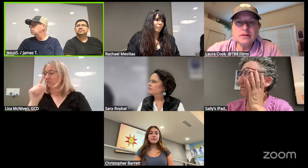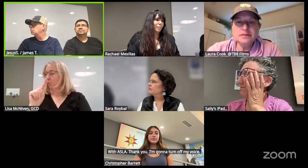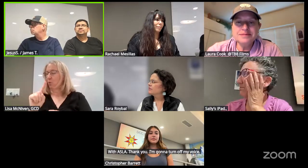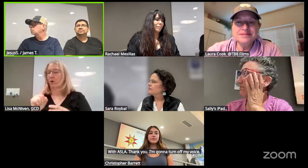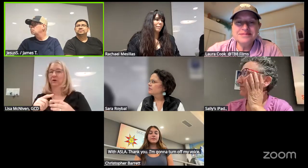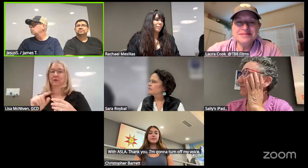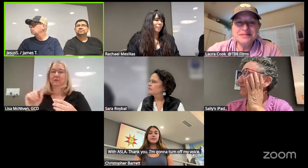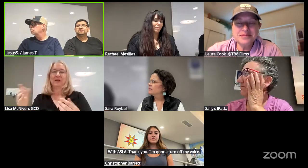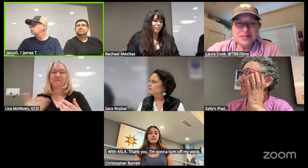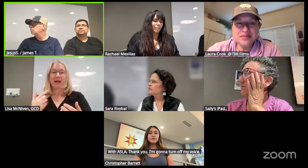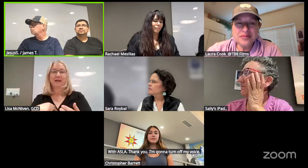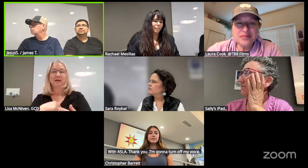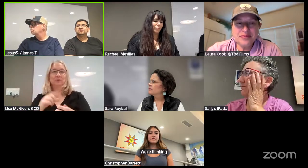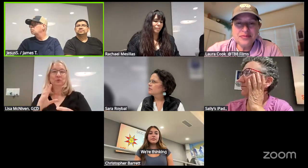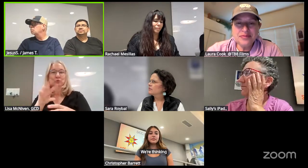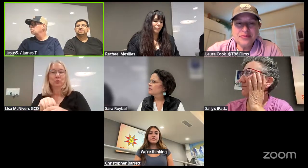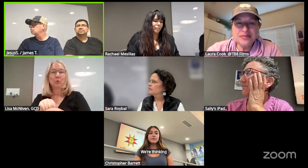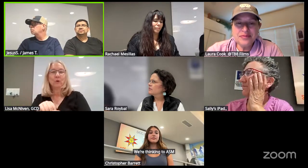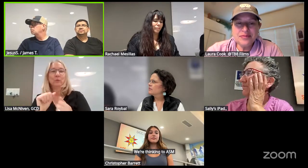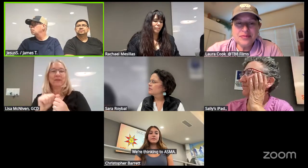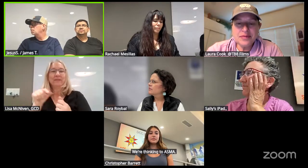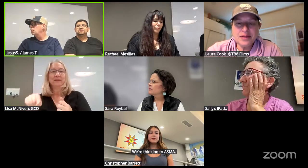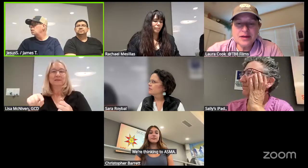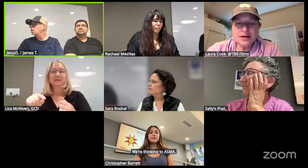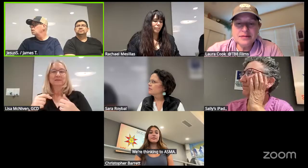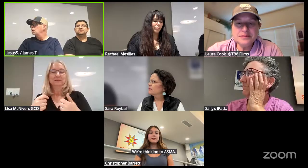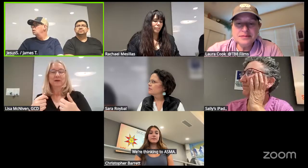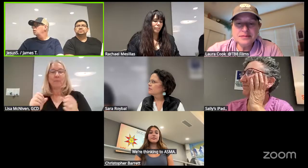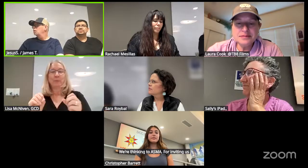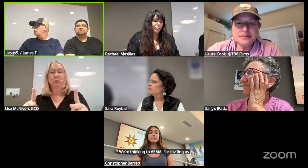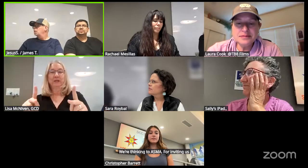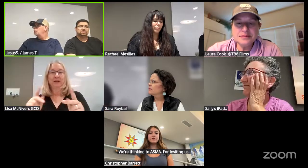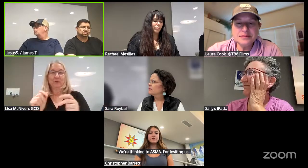Big thank you to ASA for inviting us.